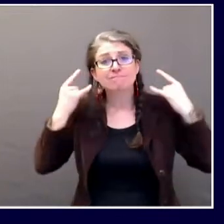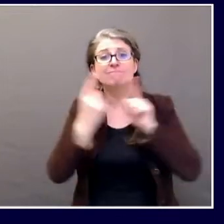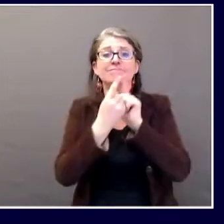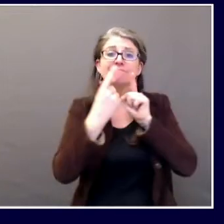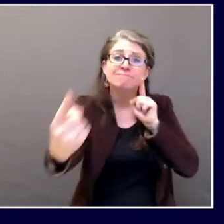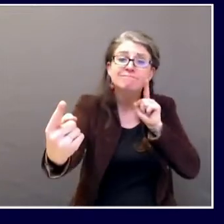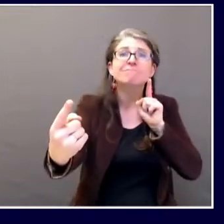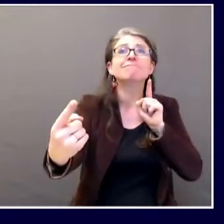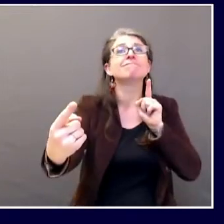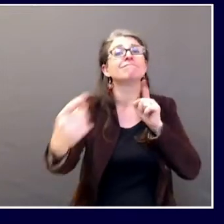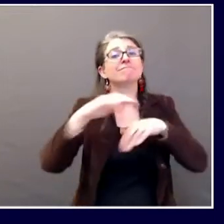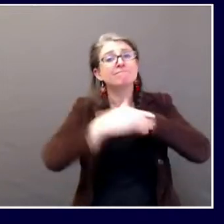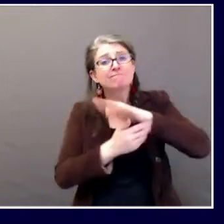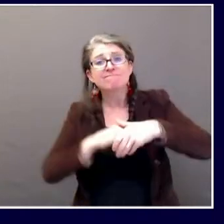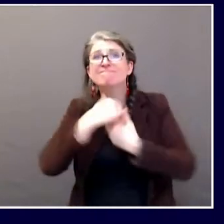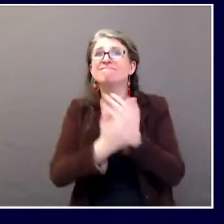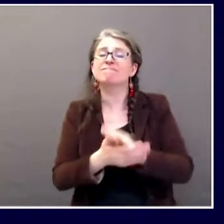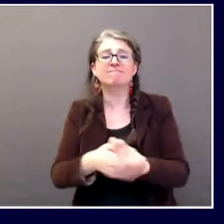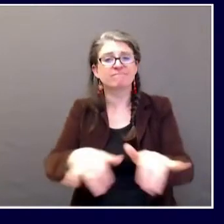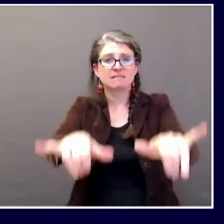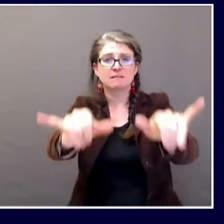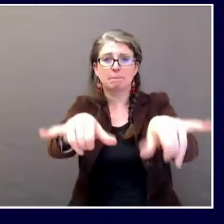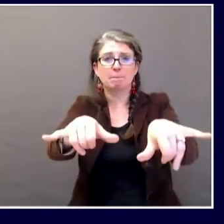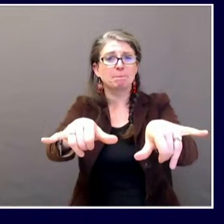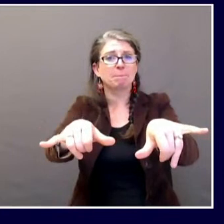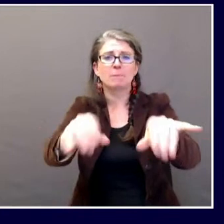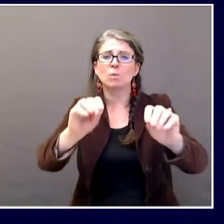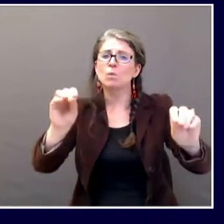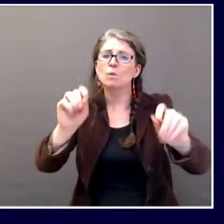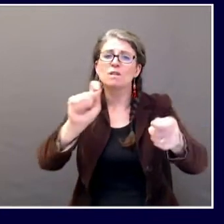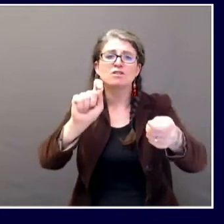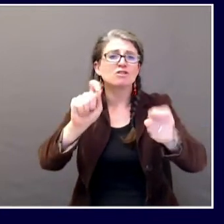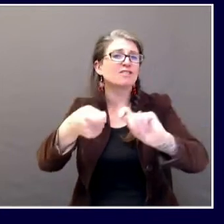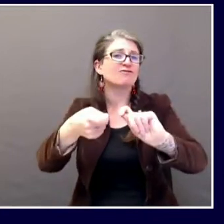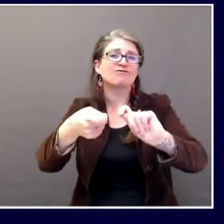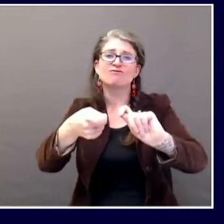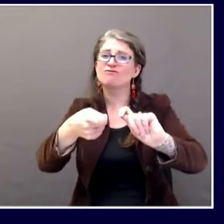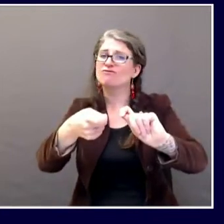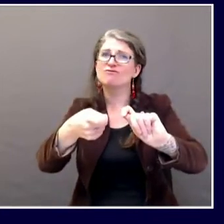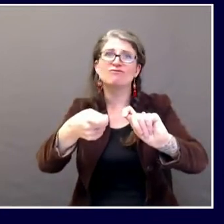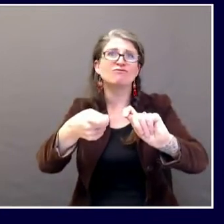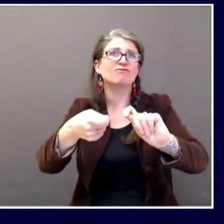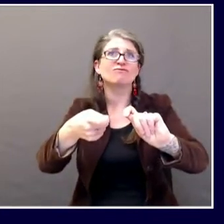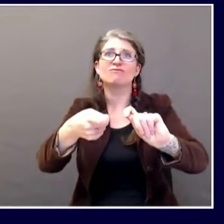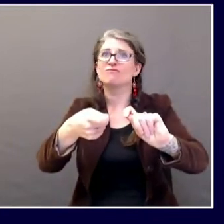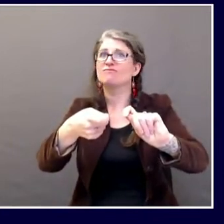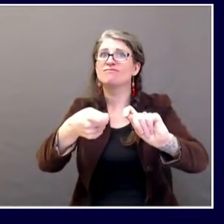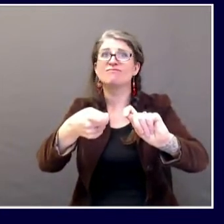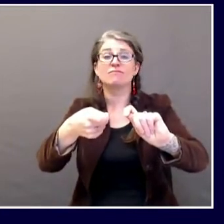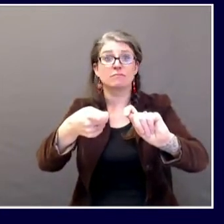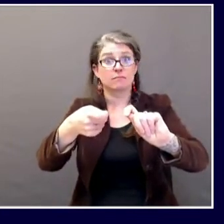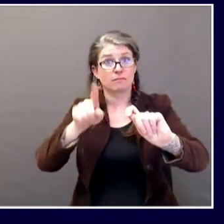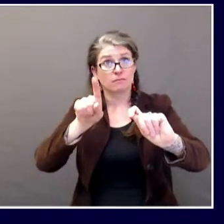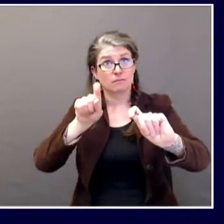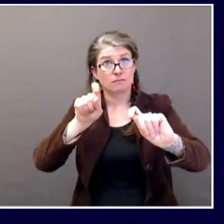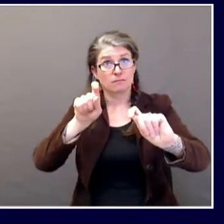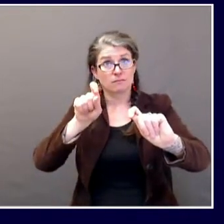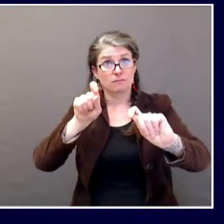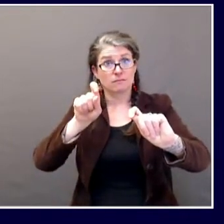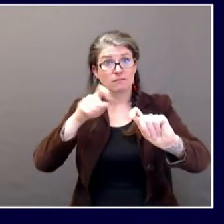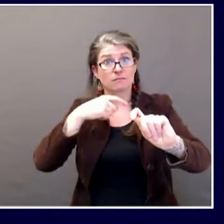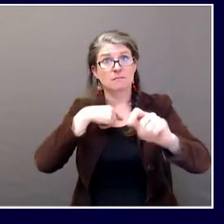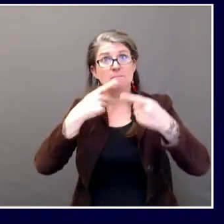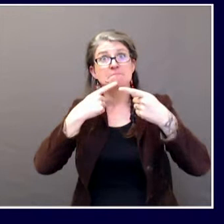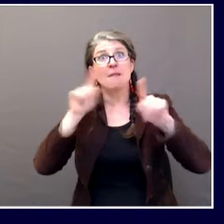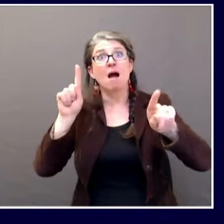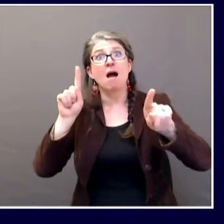we can. Right now, we're in a race to see whether we can out-vaccinate the virus. If we can keep our vaccine rates in